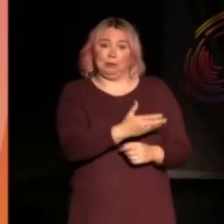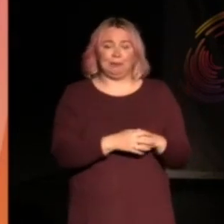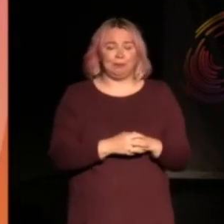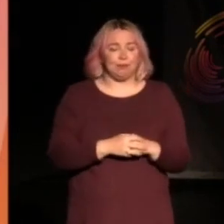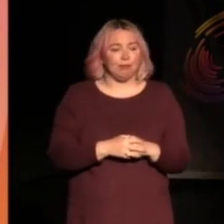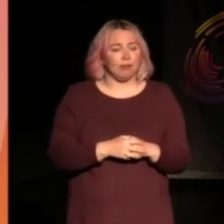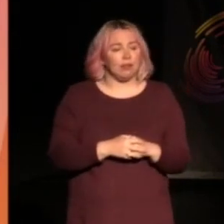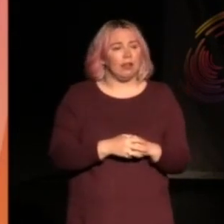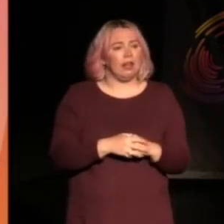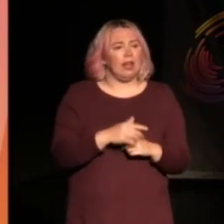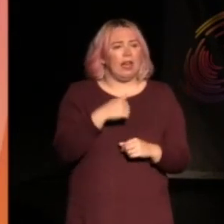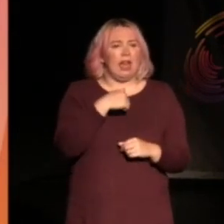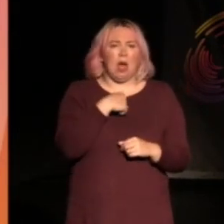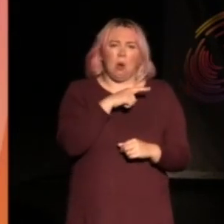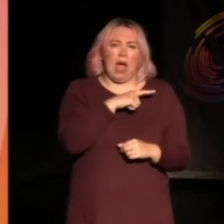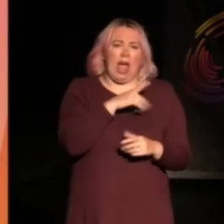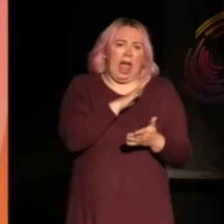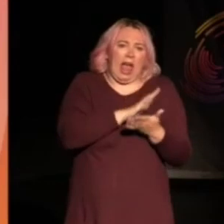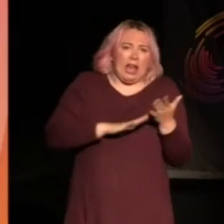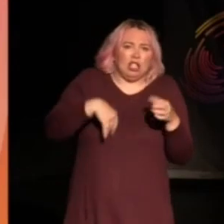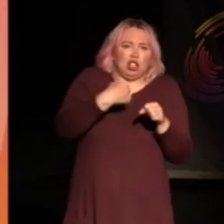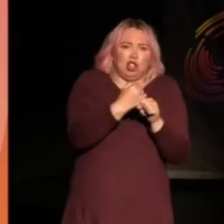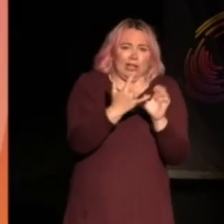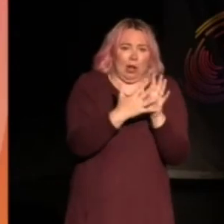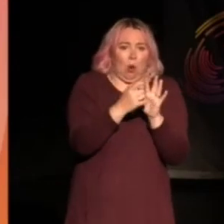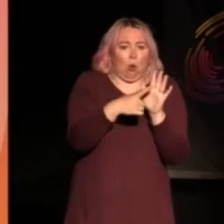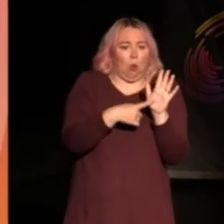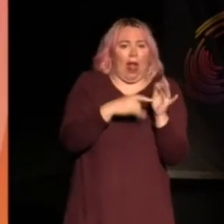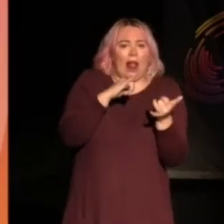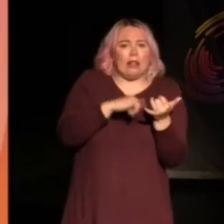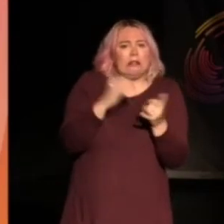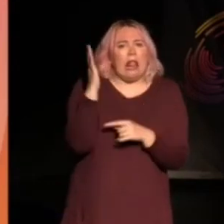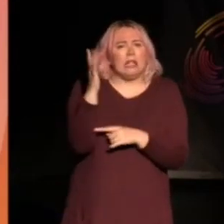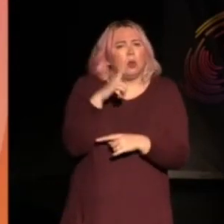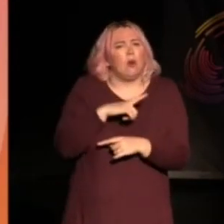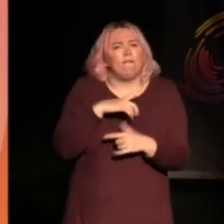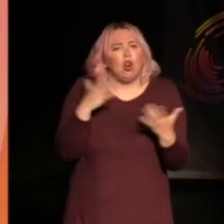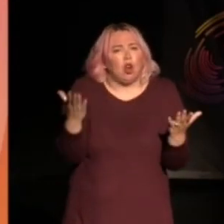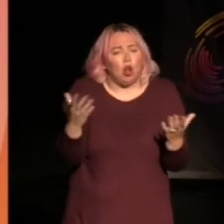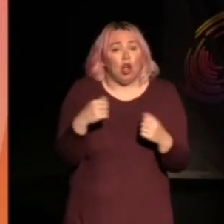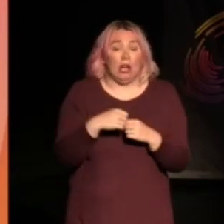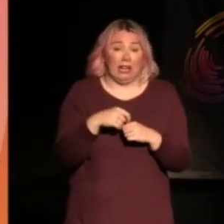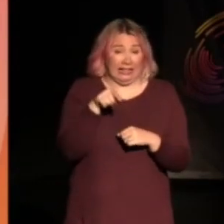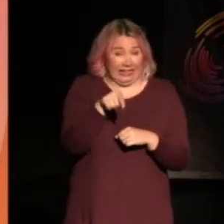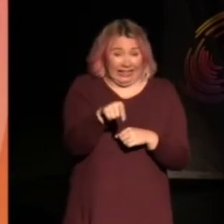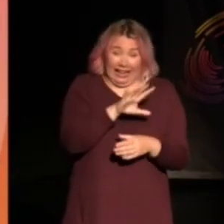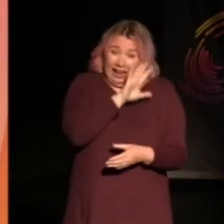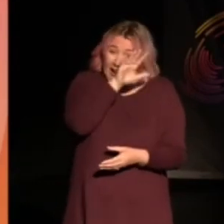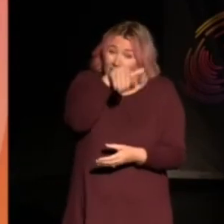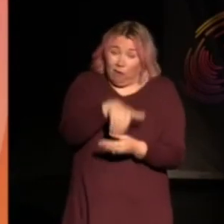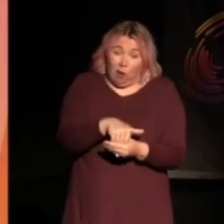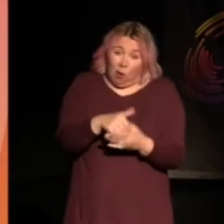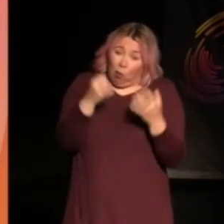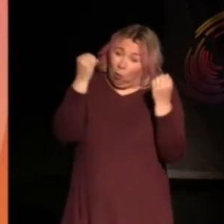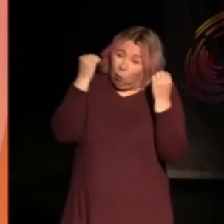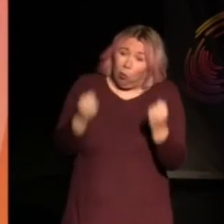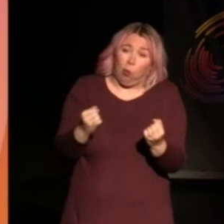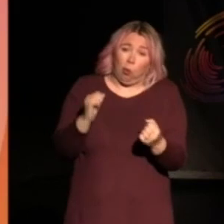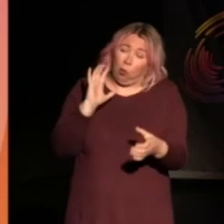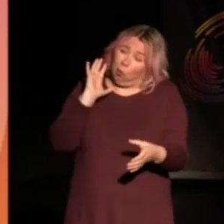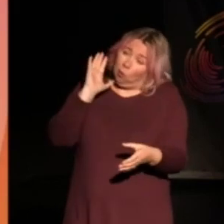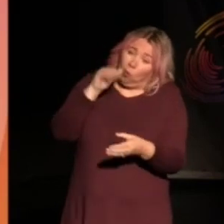Penn H.G. Wells lecture? H.G. Wells was very deeply involved in the work of Penn in the early days. He was a personal friend of the